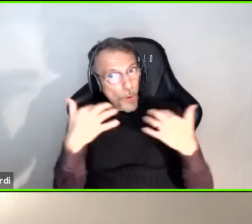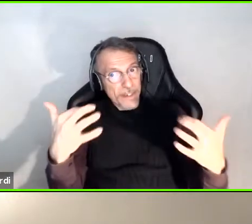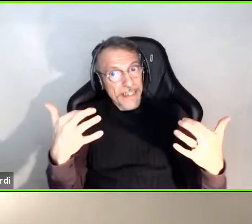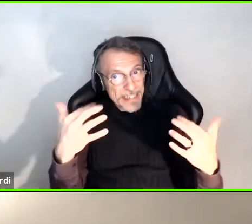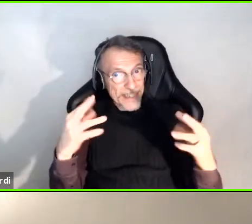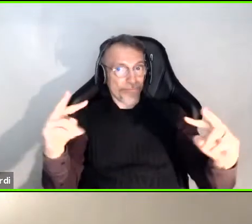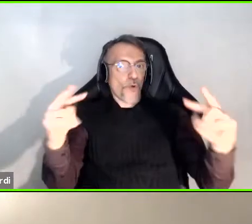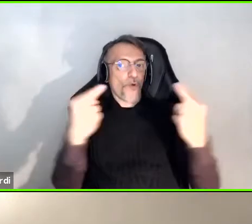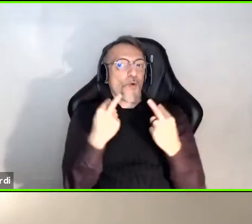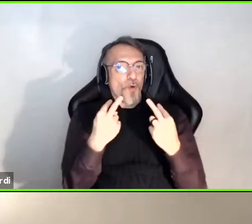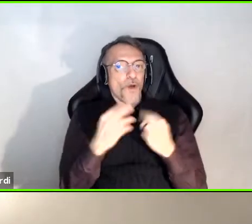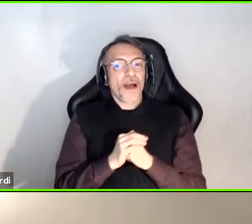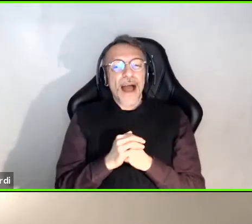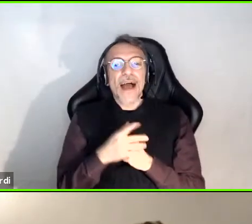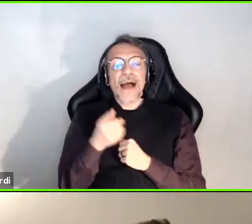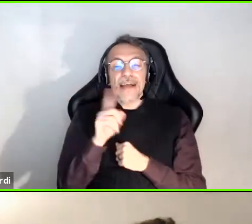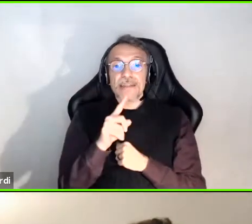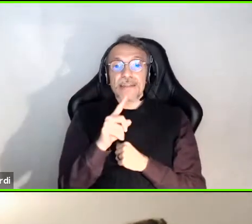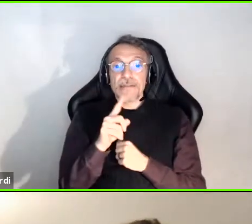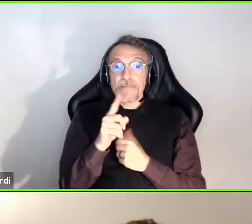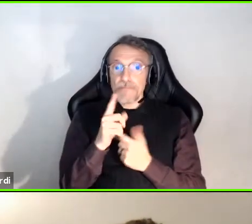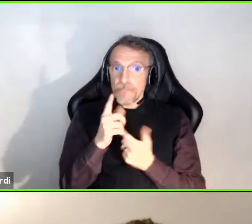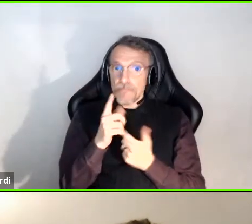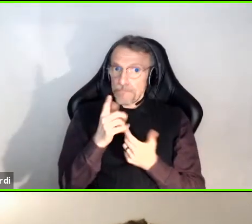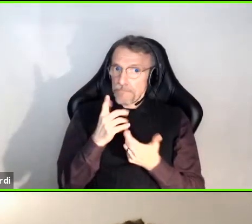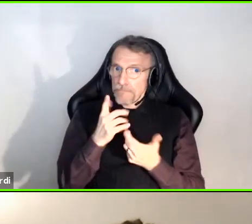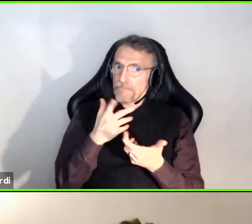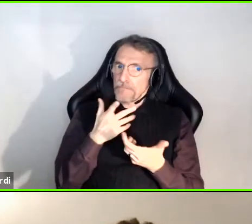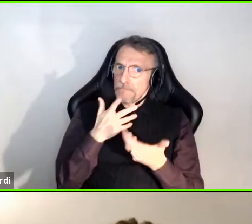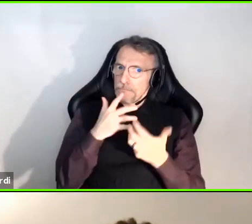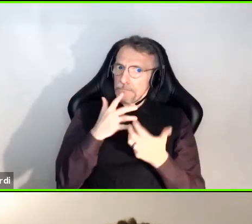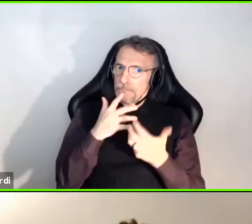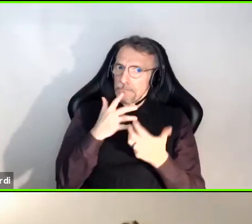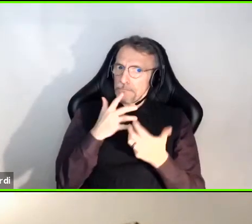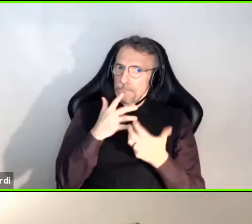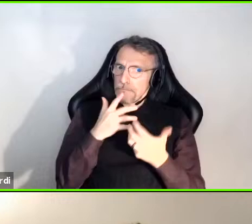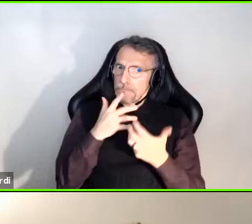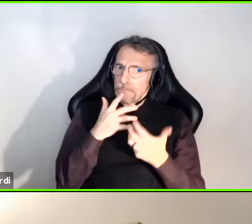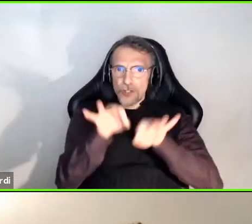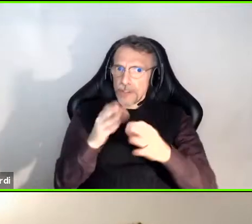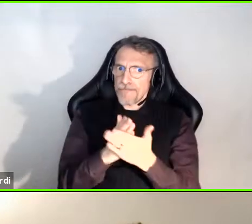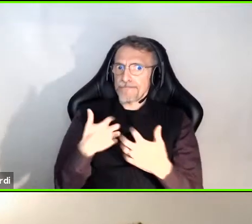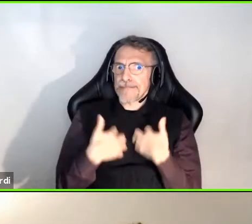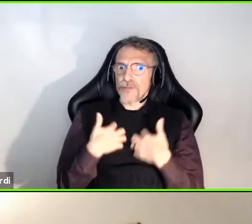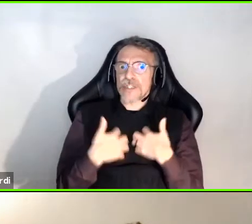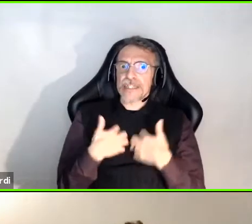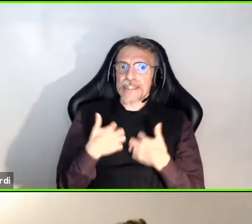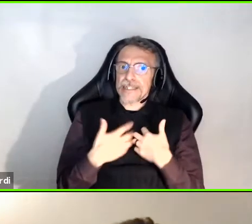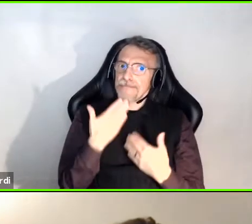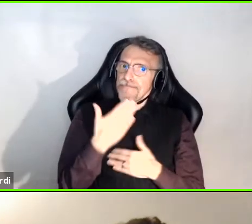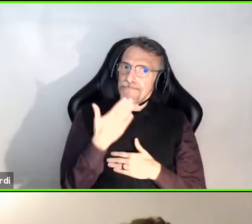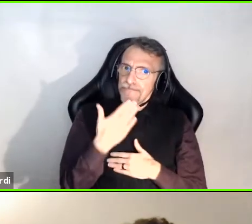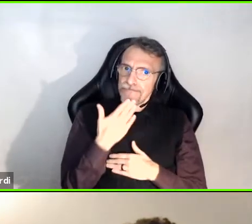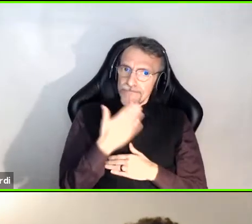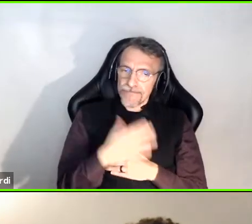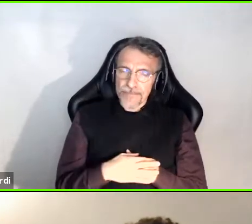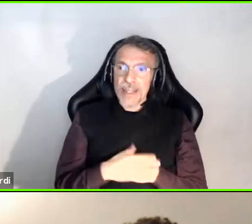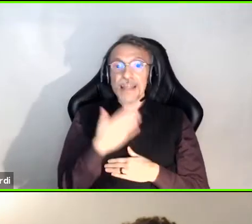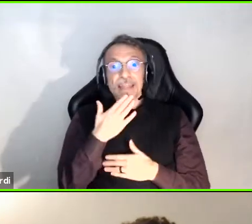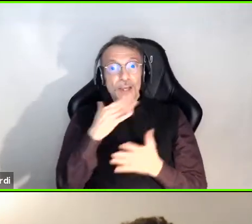tuning in and also for actively engaging, posing questions that are interesting. I'd like to thank